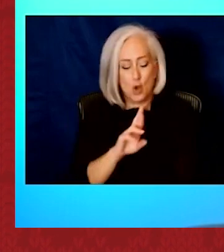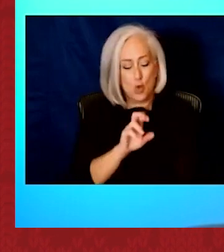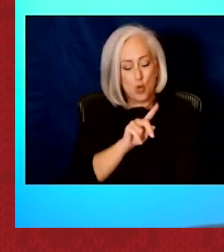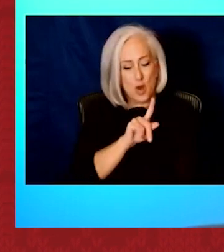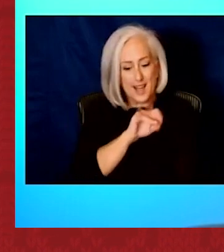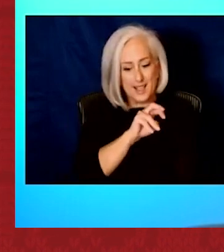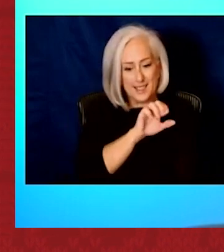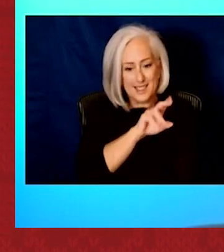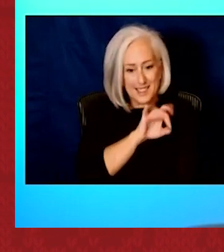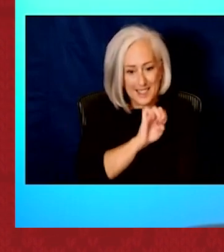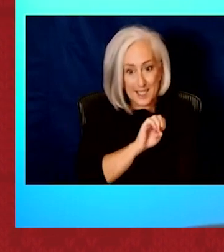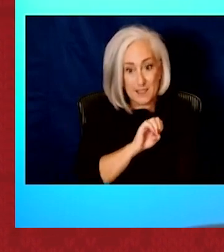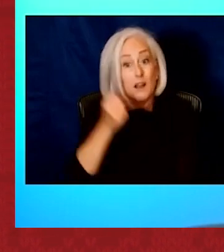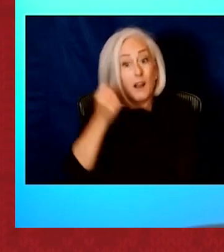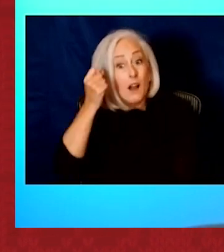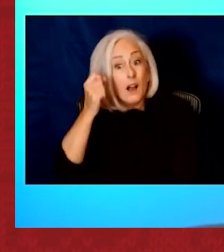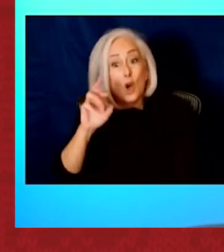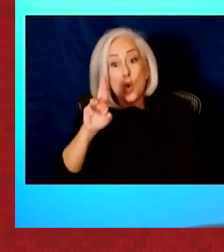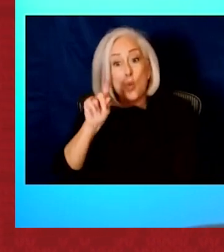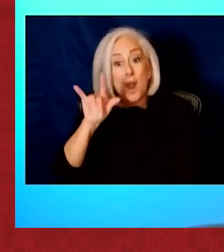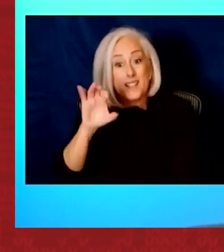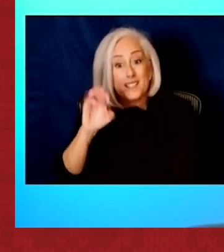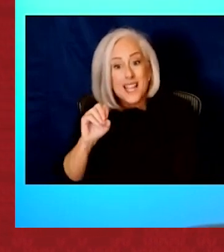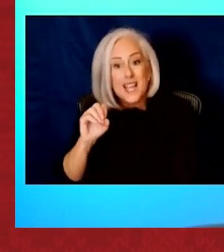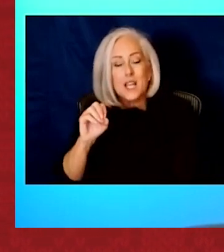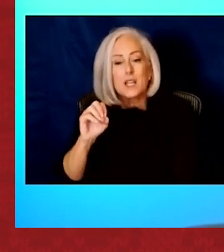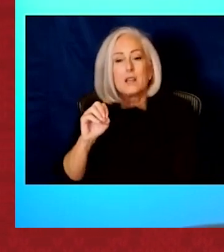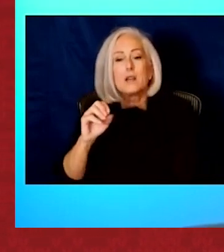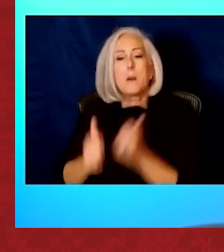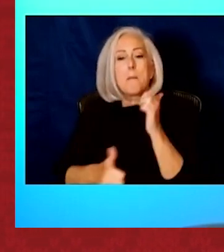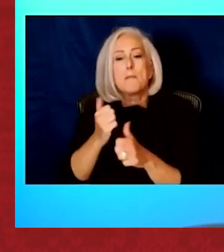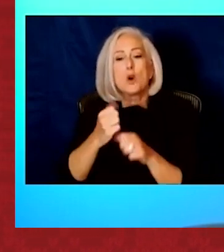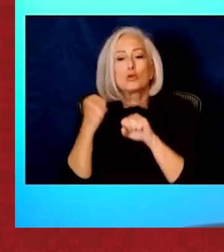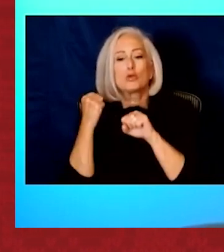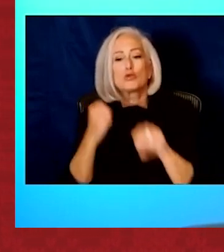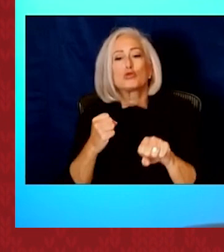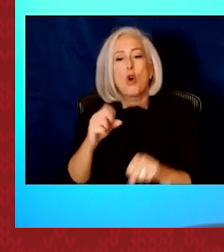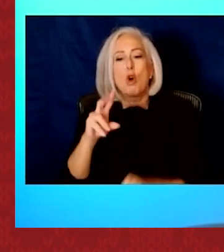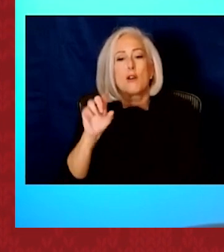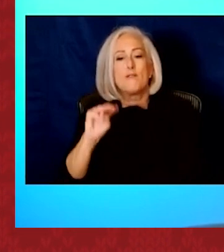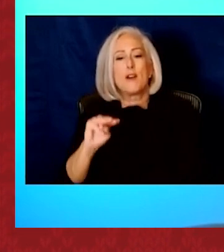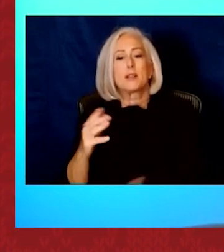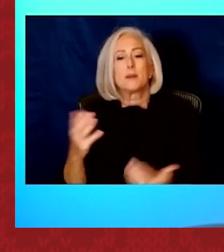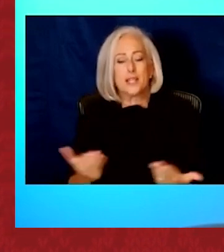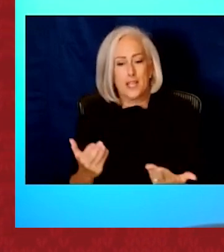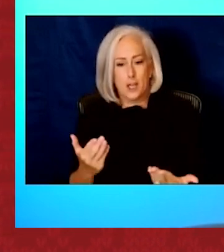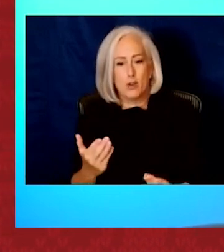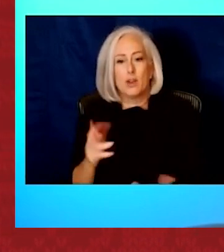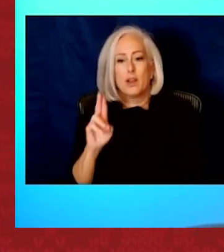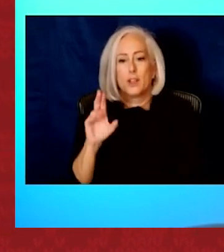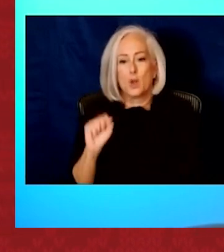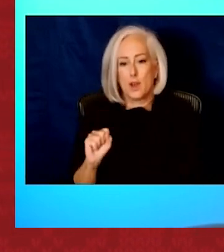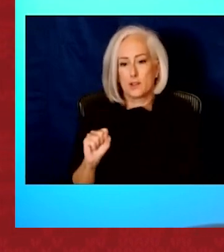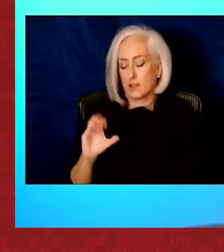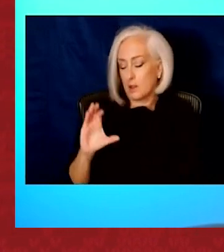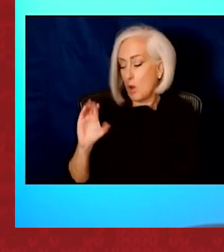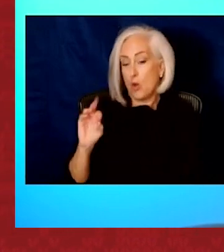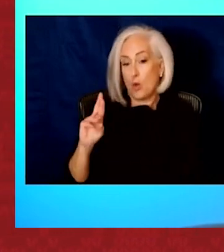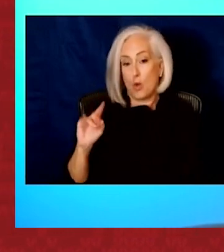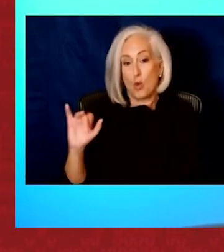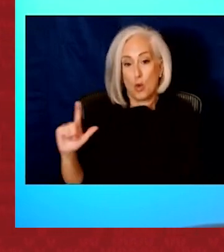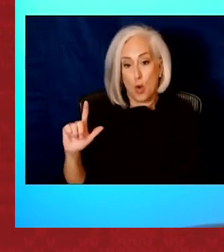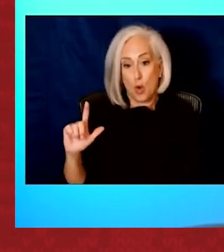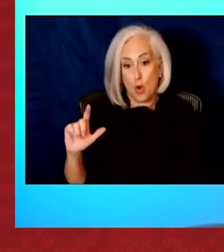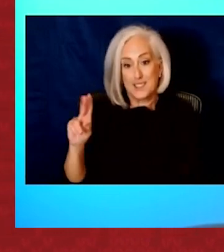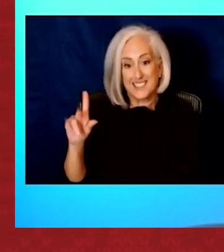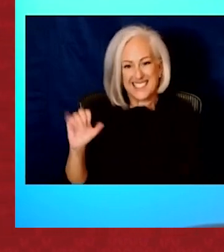potent venomous snake we have here in the United States. There are coral snakes, which are a relative of the cobra, but they're very rarely seen, very